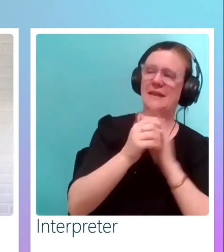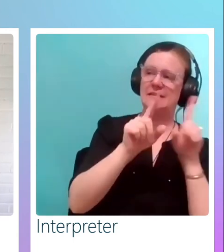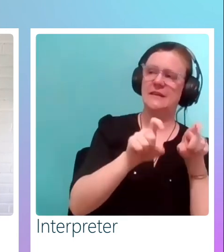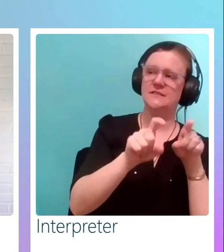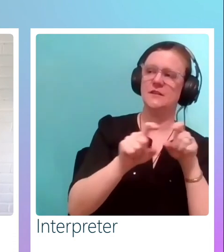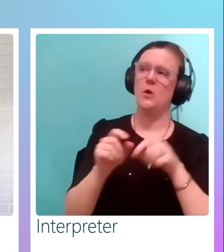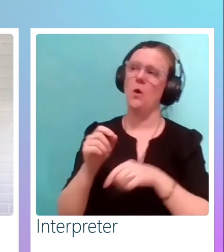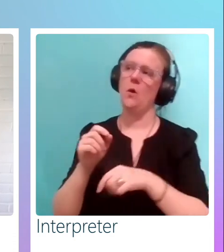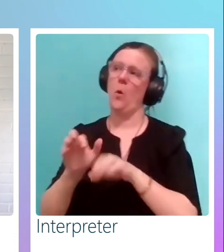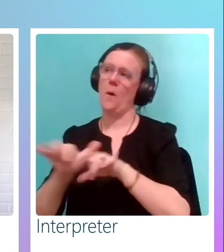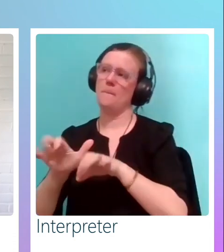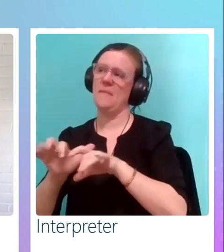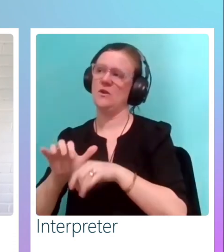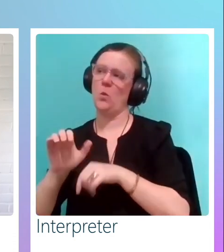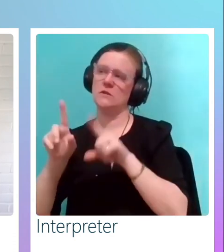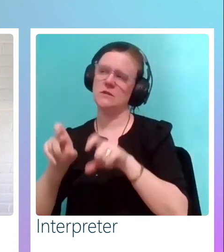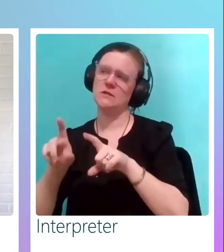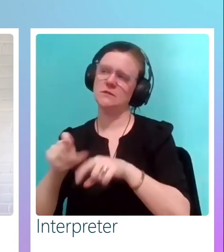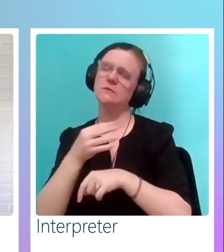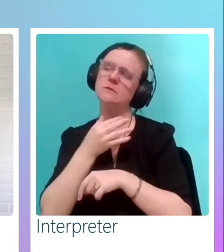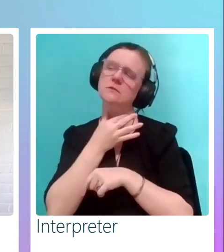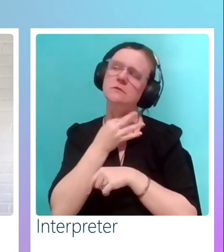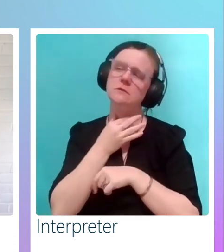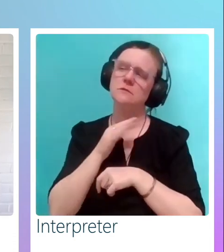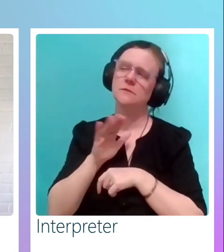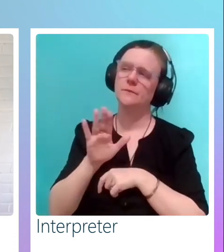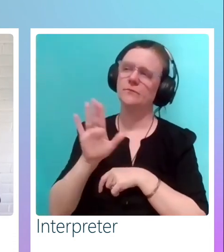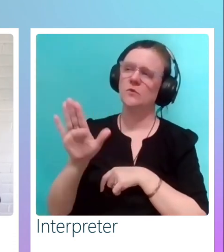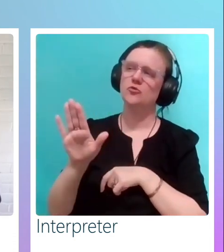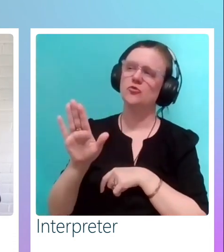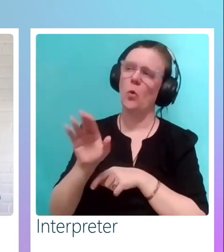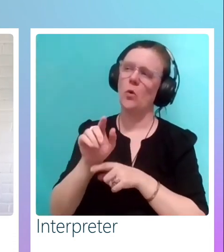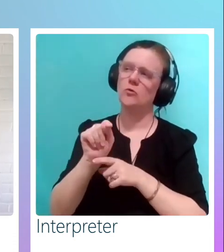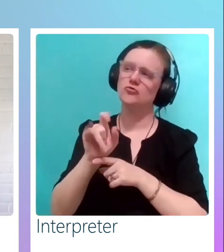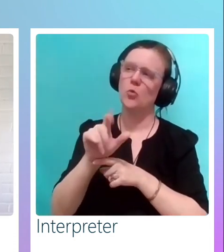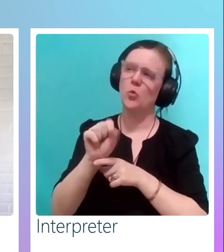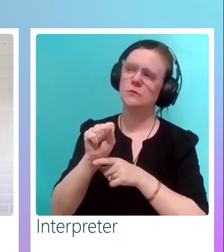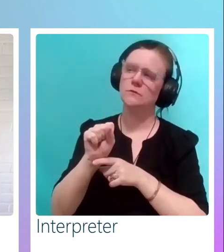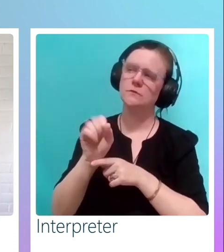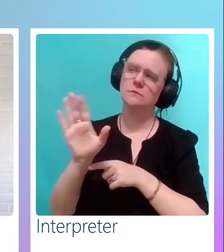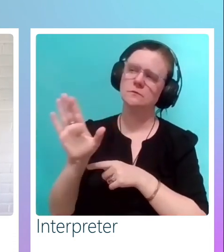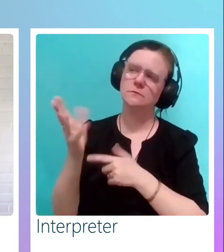Can you give us some insight into what you use to make your job easier?